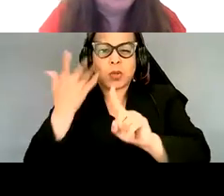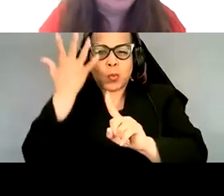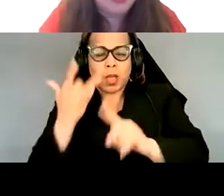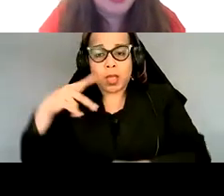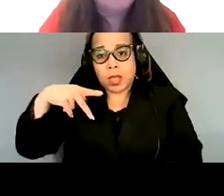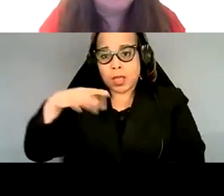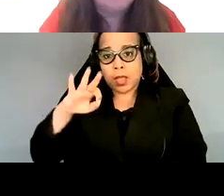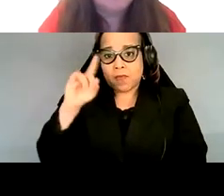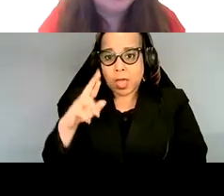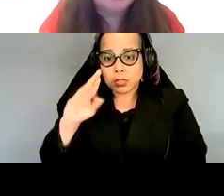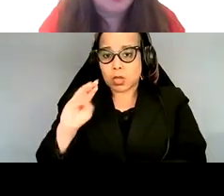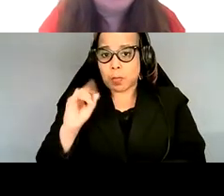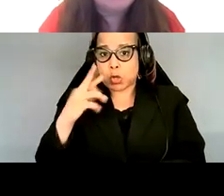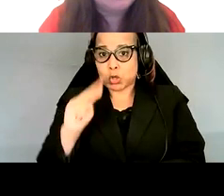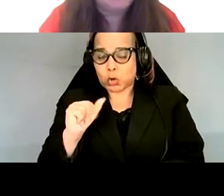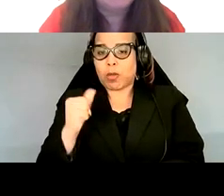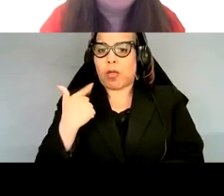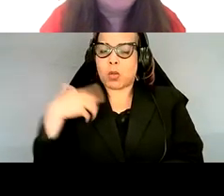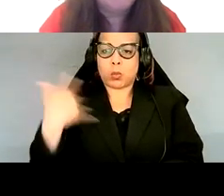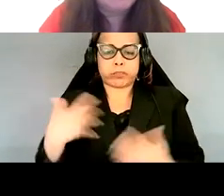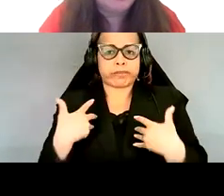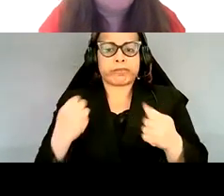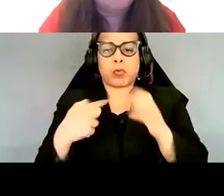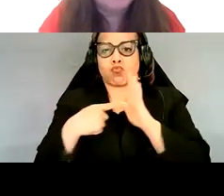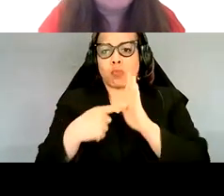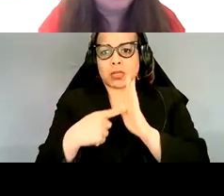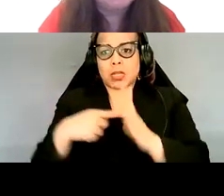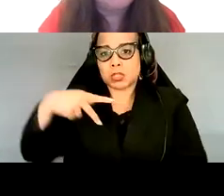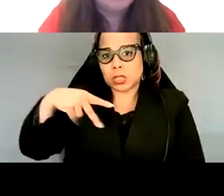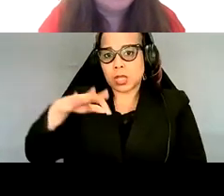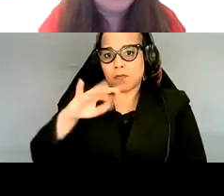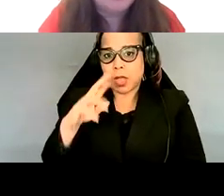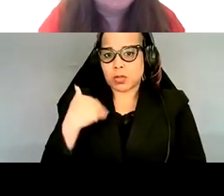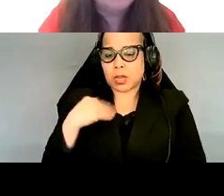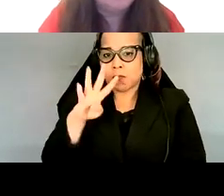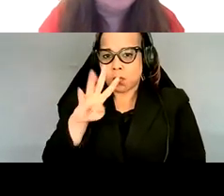and Moderna had very robust representation. Pfizer had